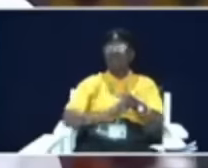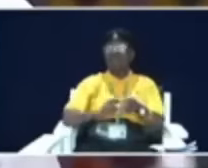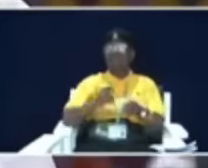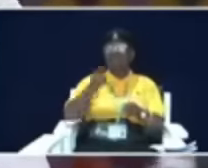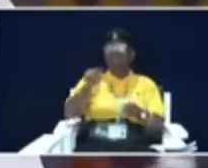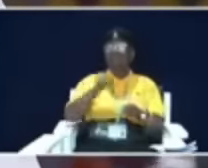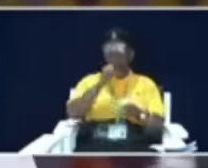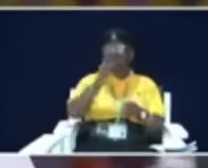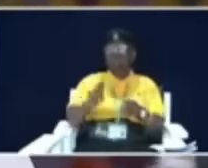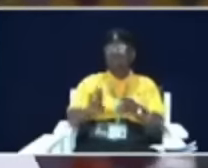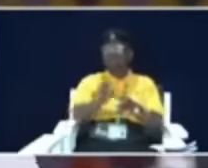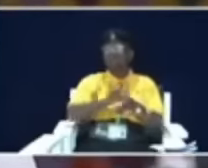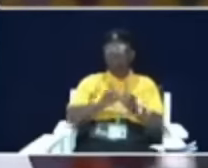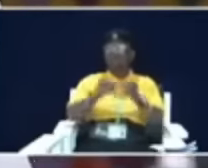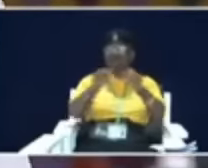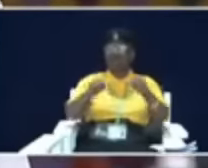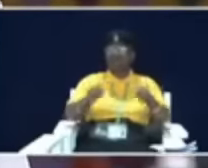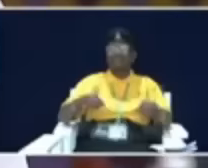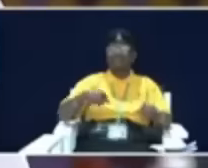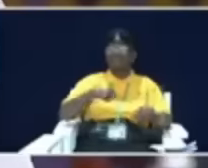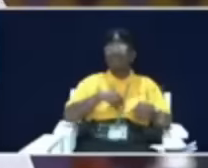We're talking about anger.